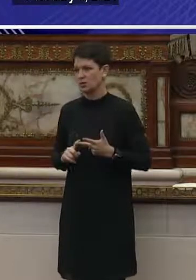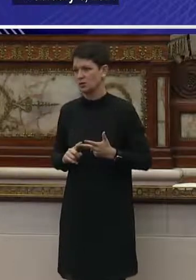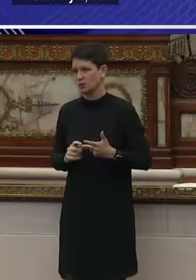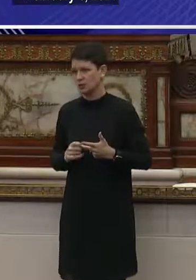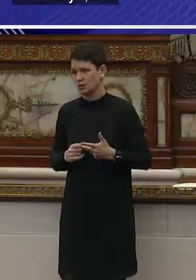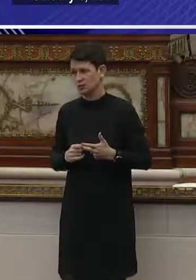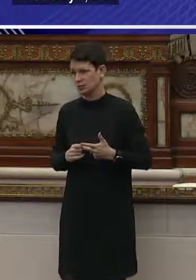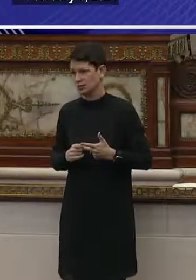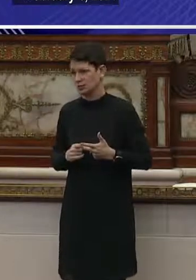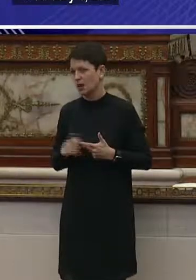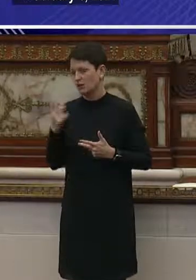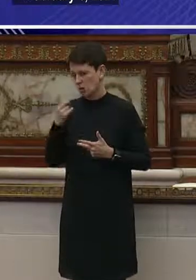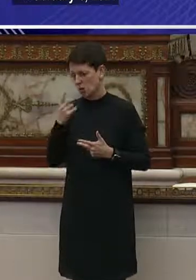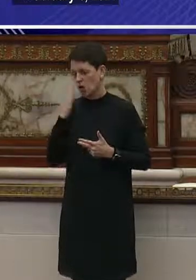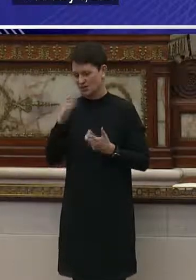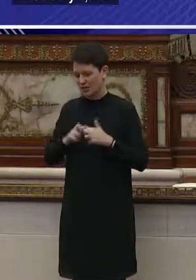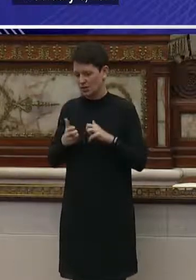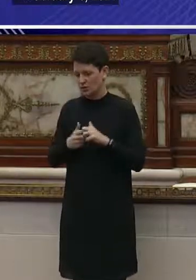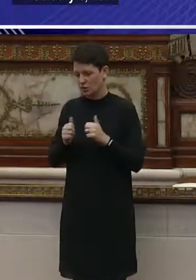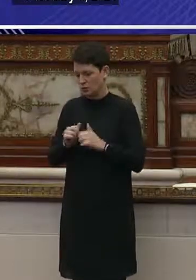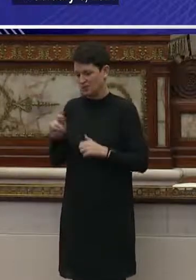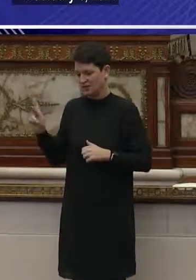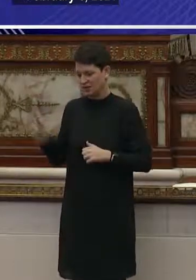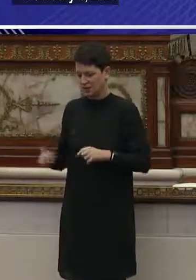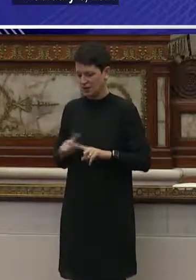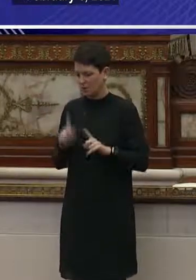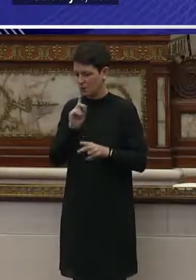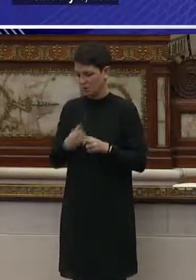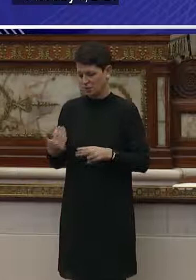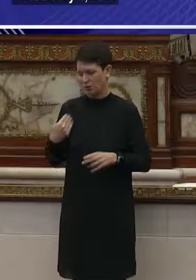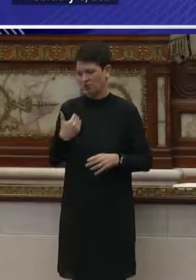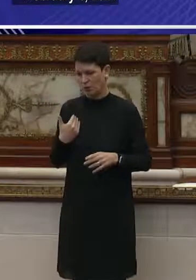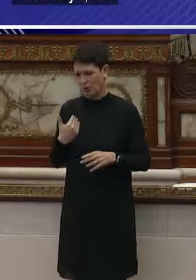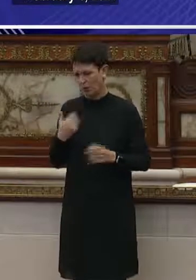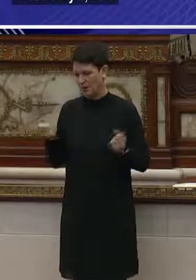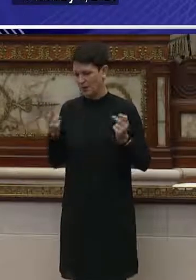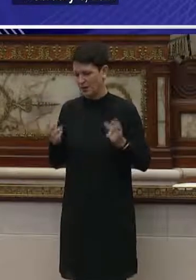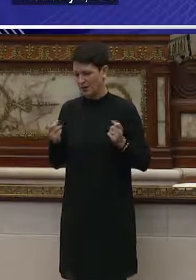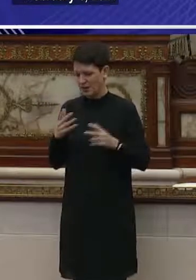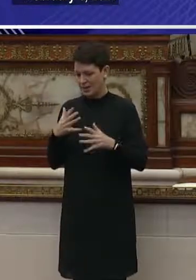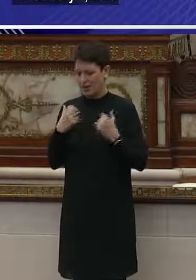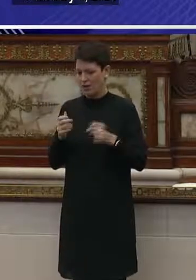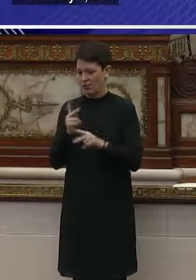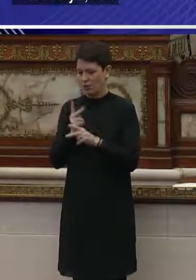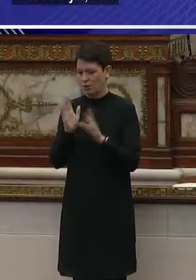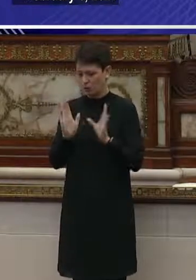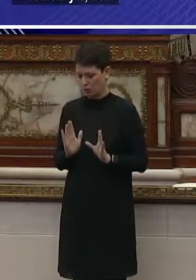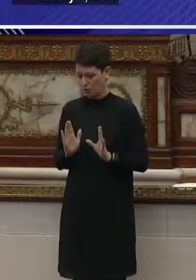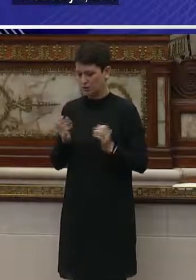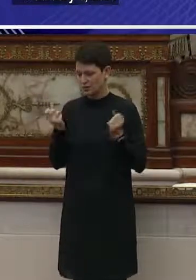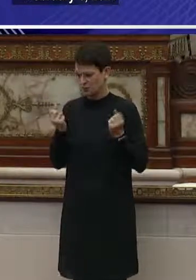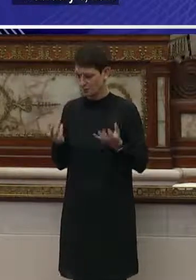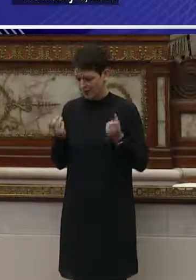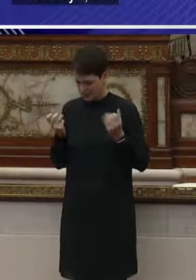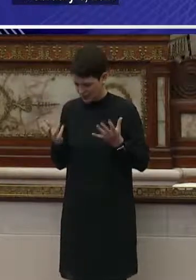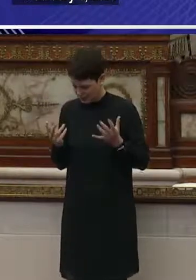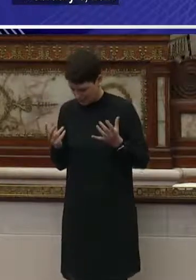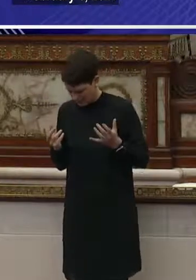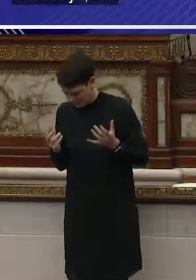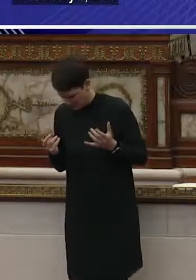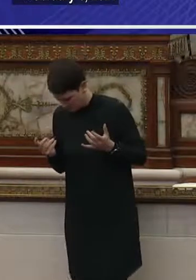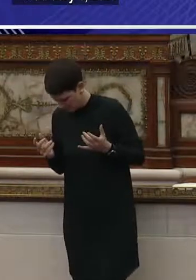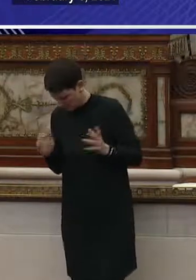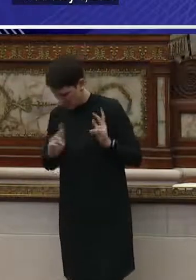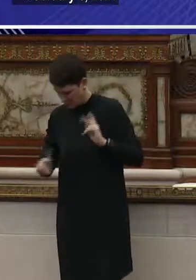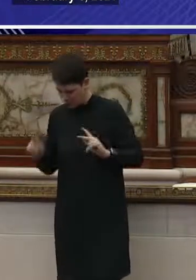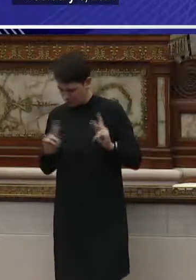I know this was an issue with Philadelphians, and you had mentioned it earlier. A lot of our healthcare workers and a lot of our